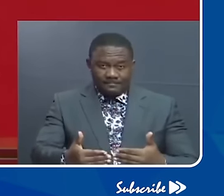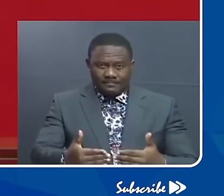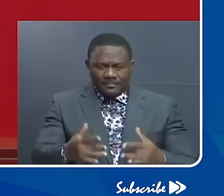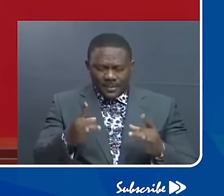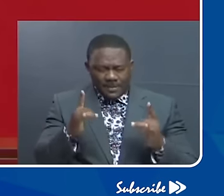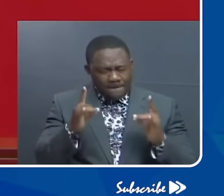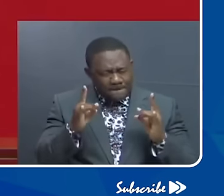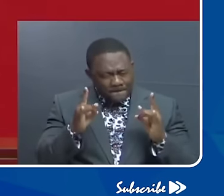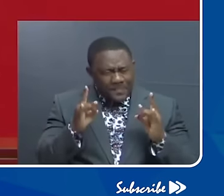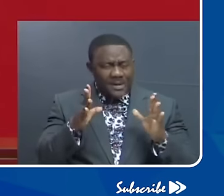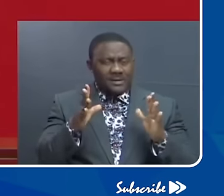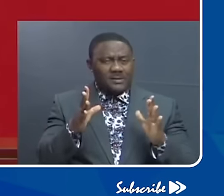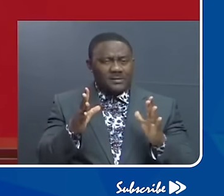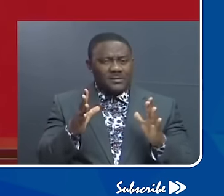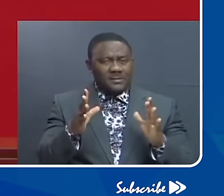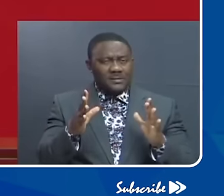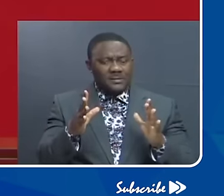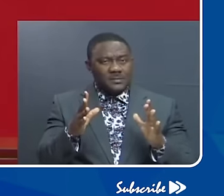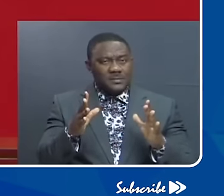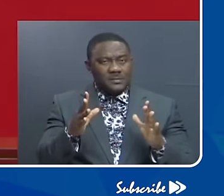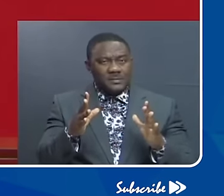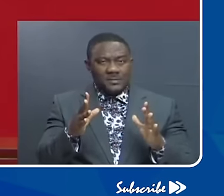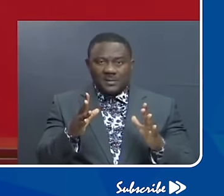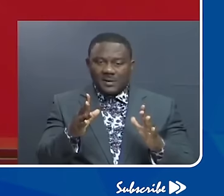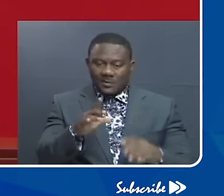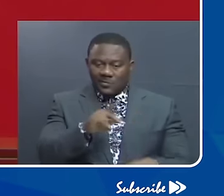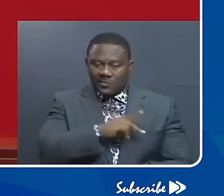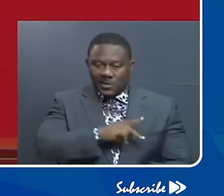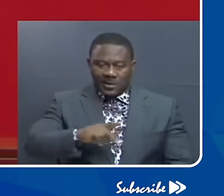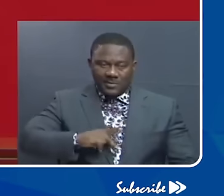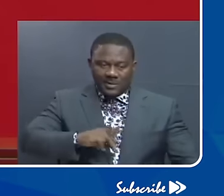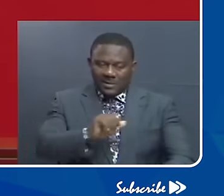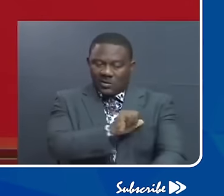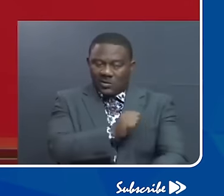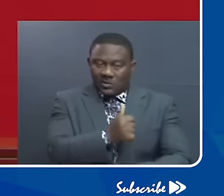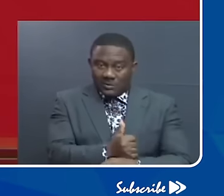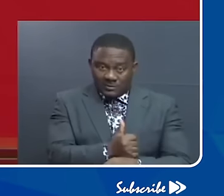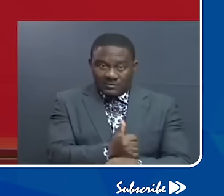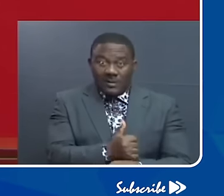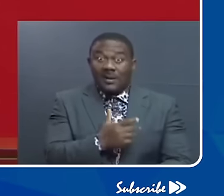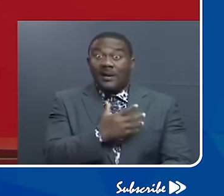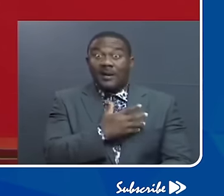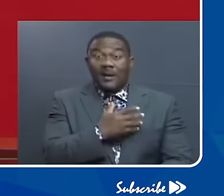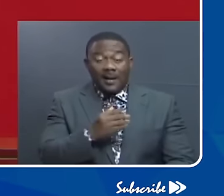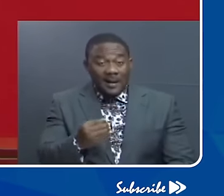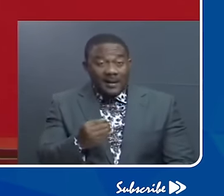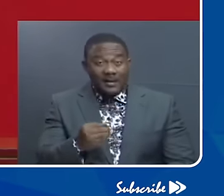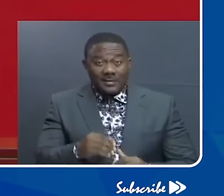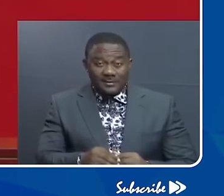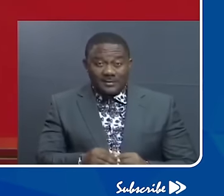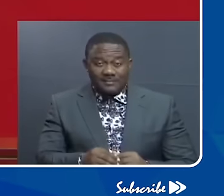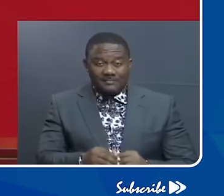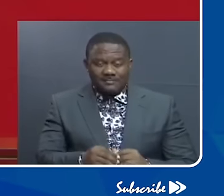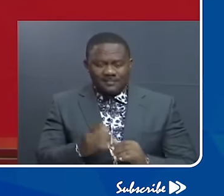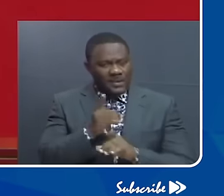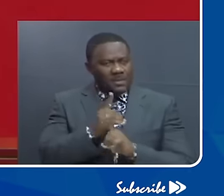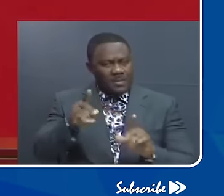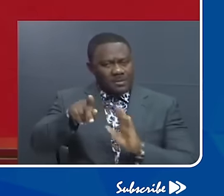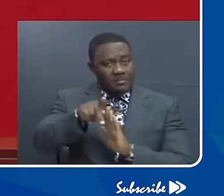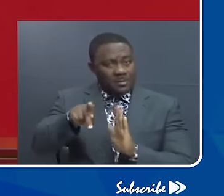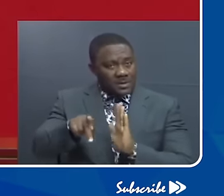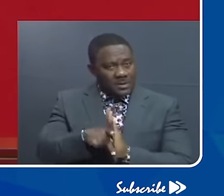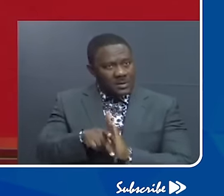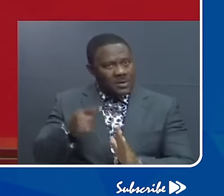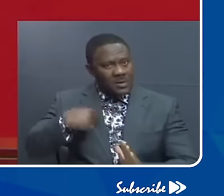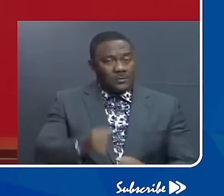threat to our legislative authority and, by extension, the democratic principles we try